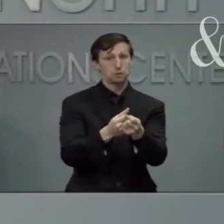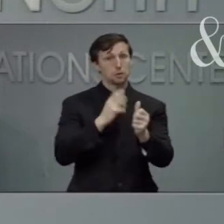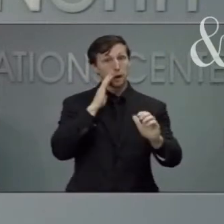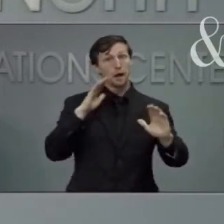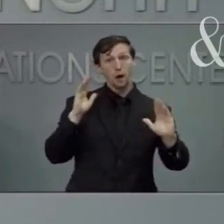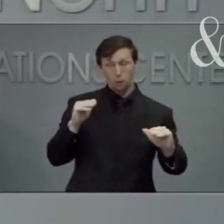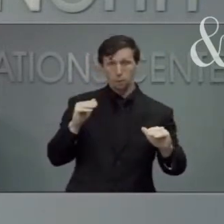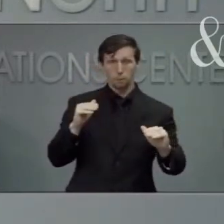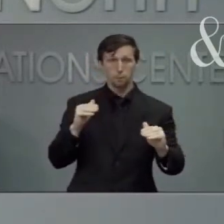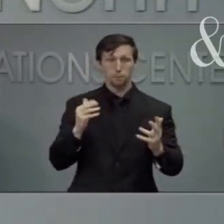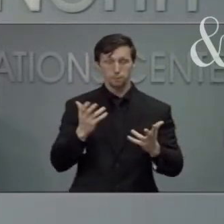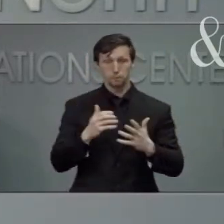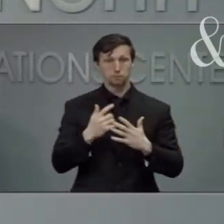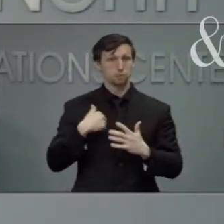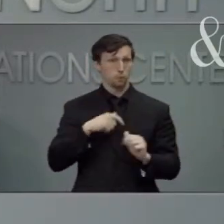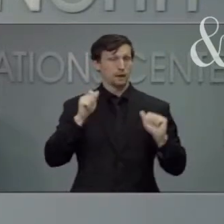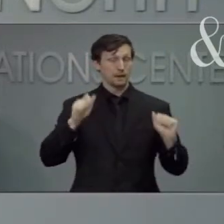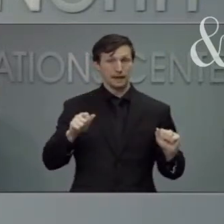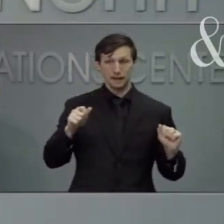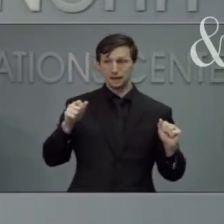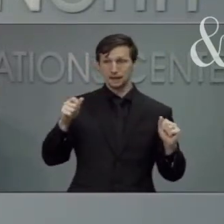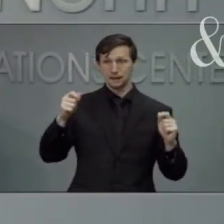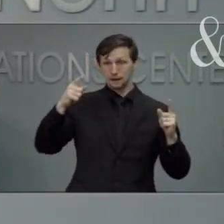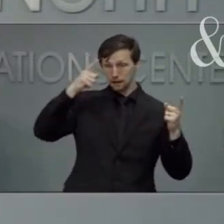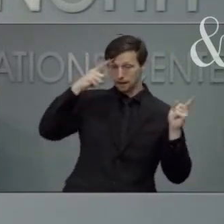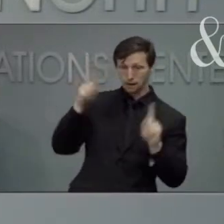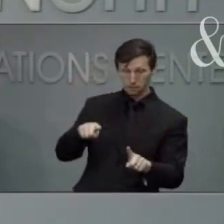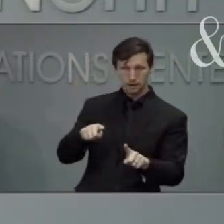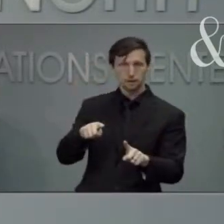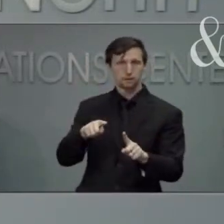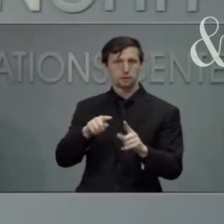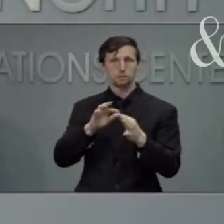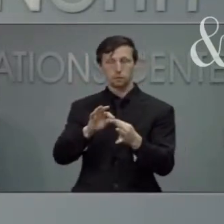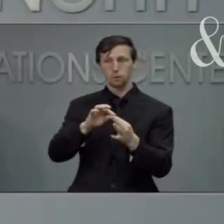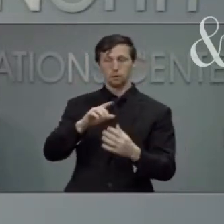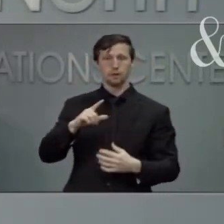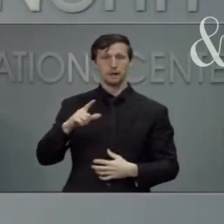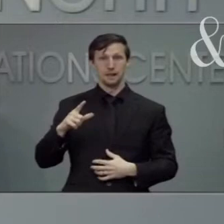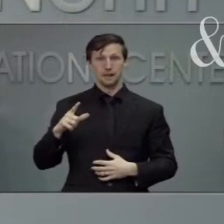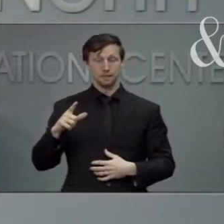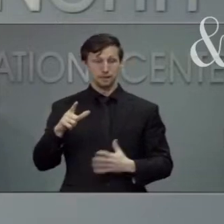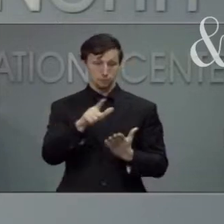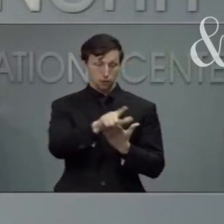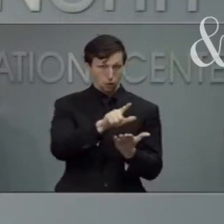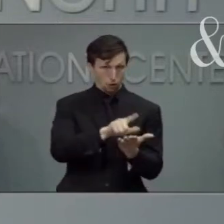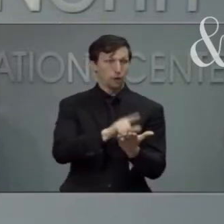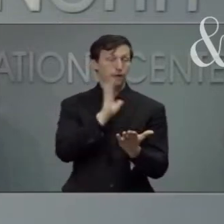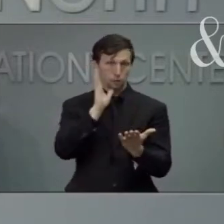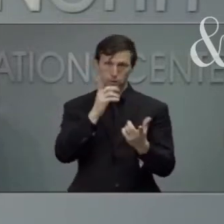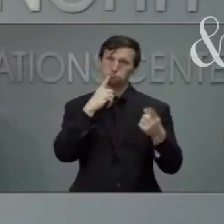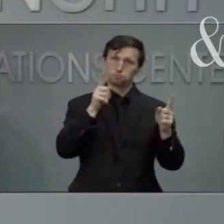that we can come together on legislation that appropriates this money.